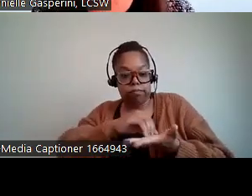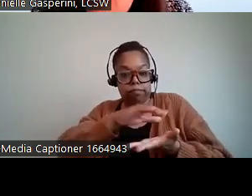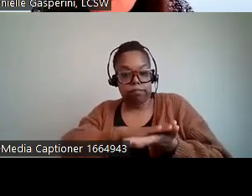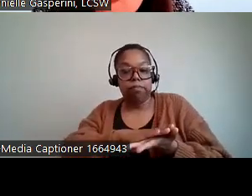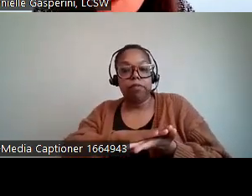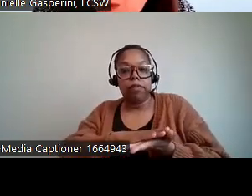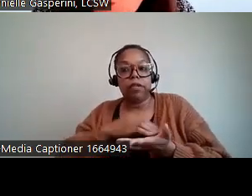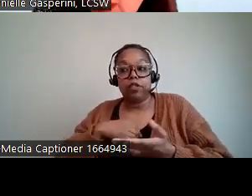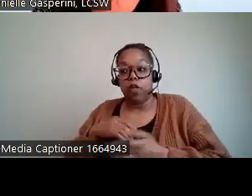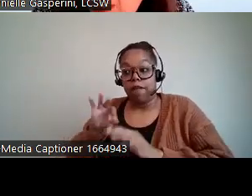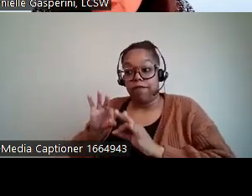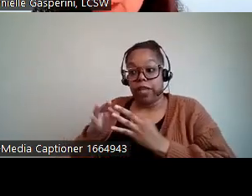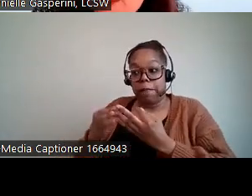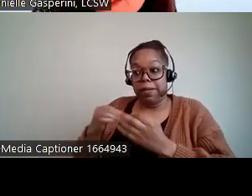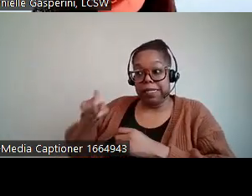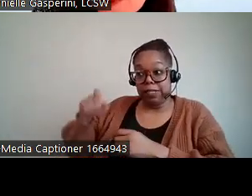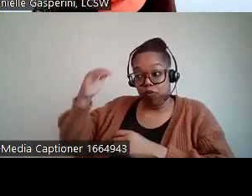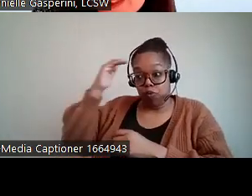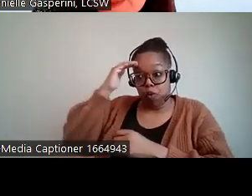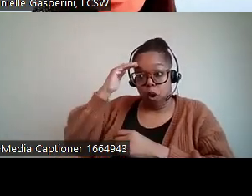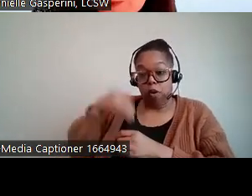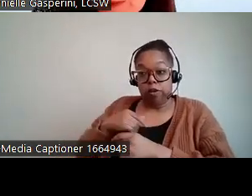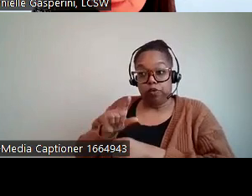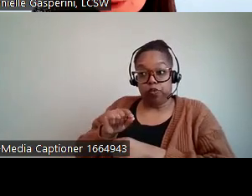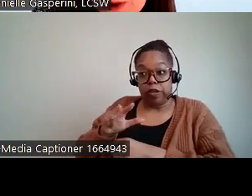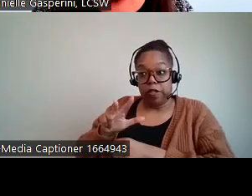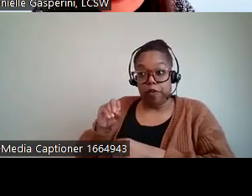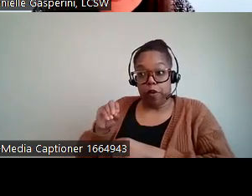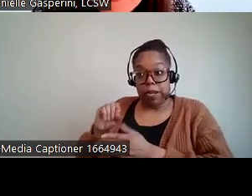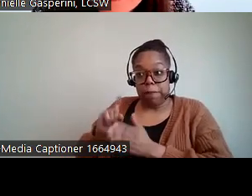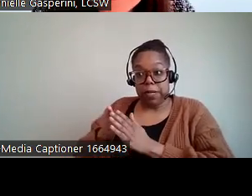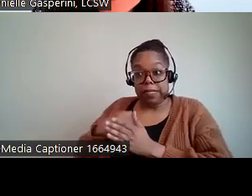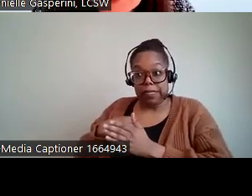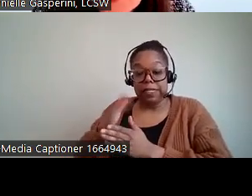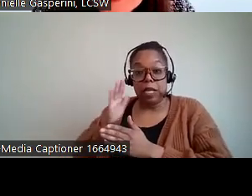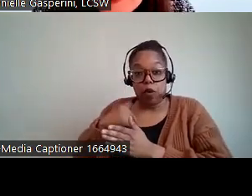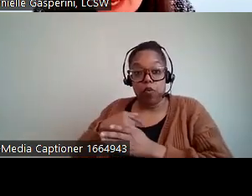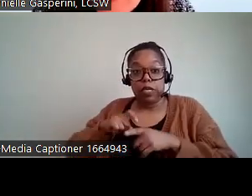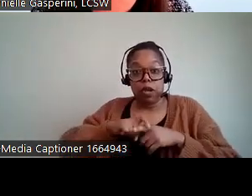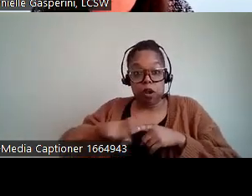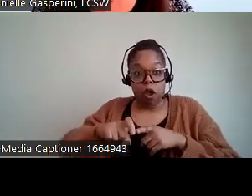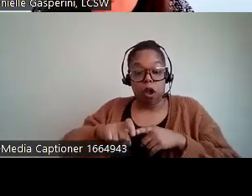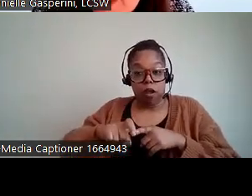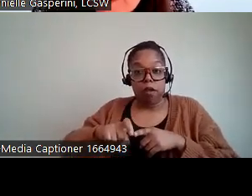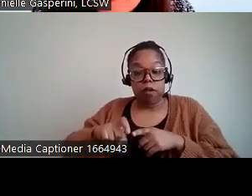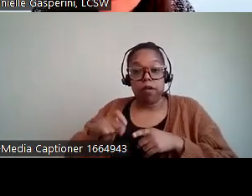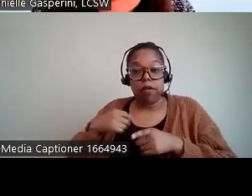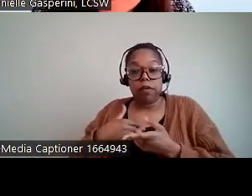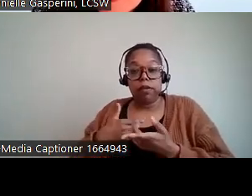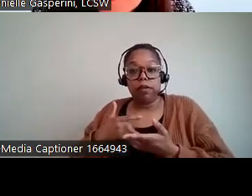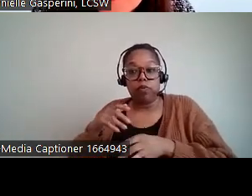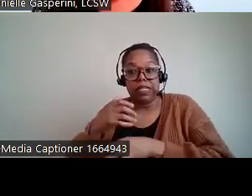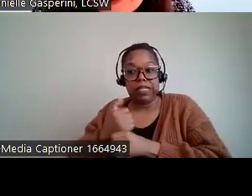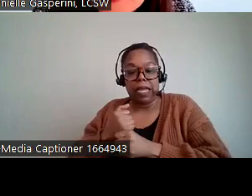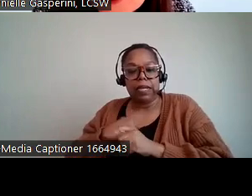take about 20-30 minutes. So it's not going to be a quick 5-minute call. And what's going to happen when they're calling